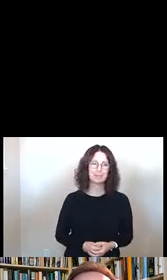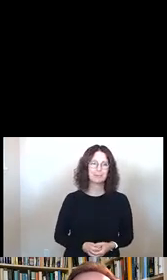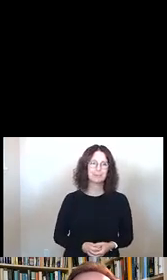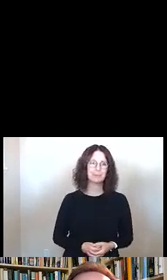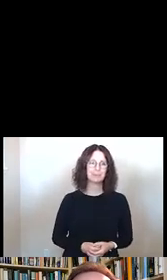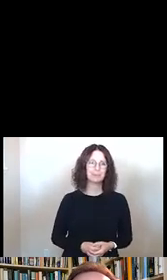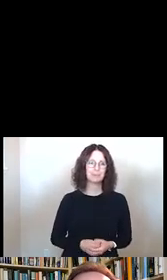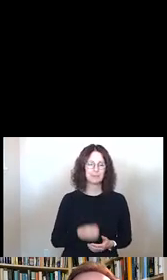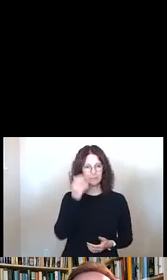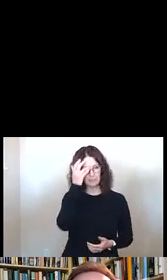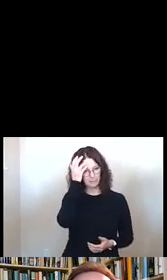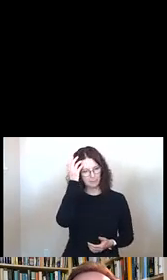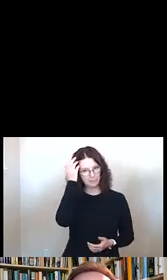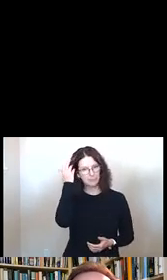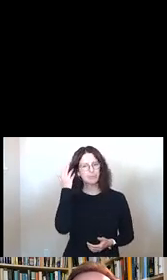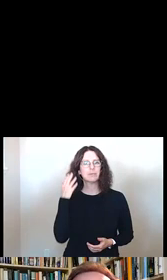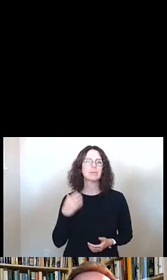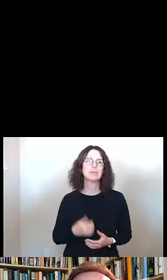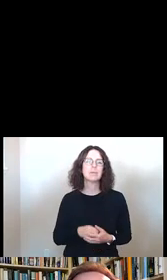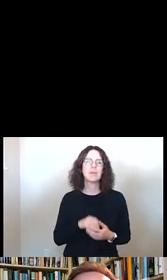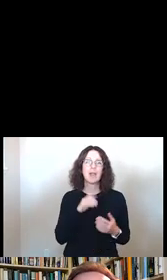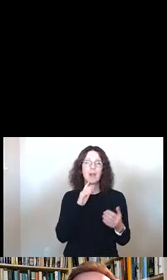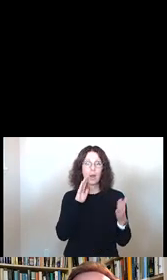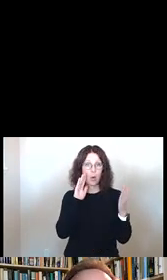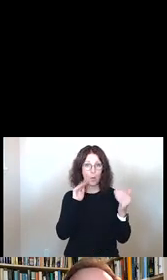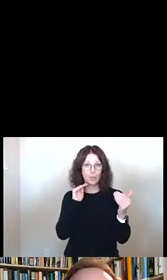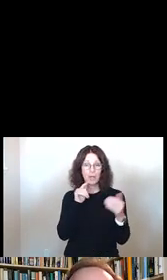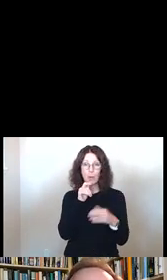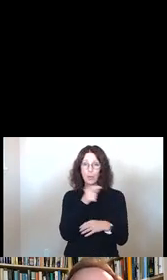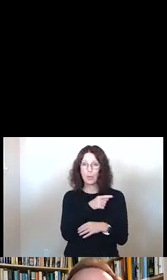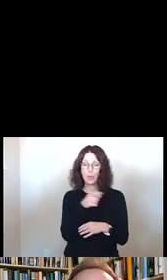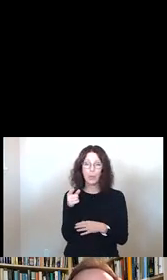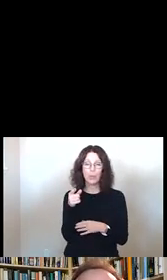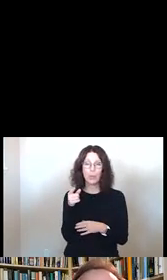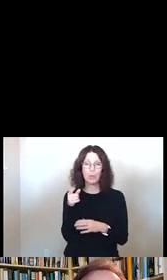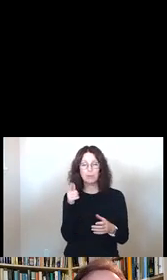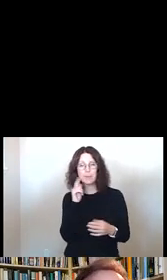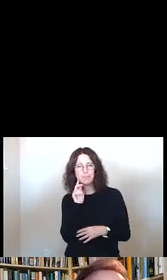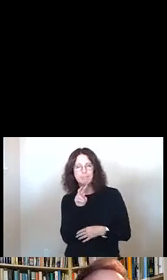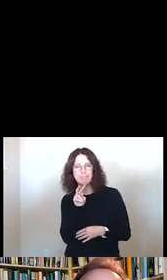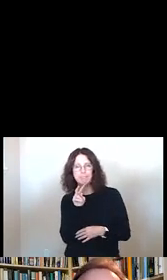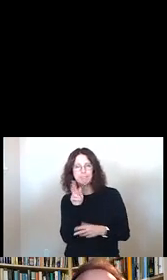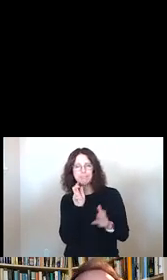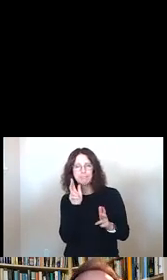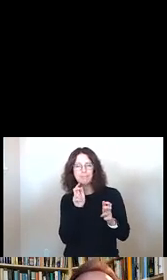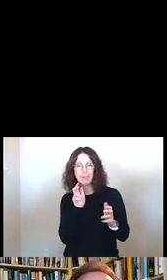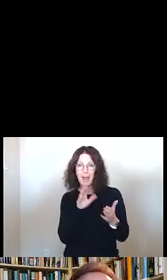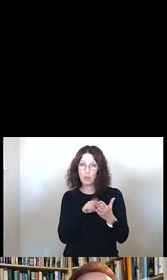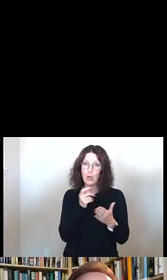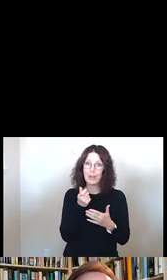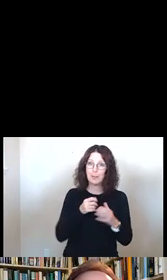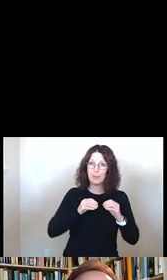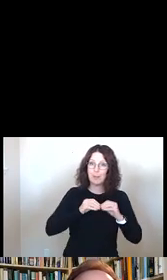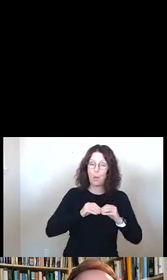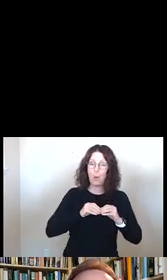and hopefully those of you listening have learned a bit more about what you might study and what you might encounter. Now, yesterday we covered three